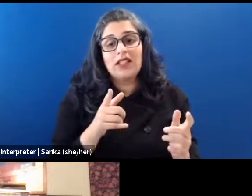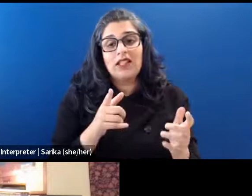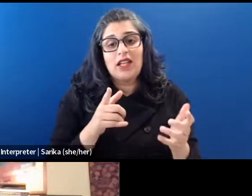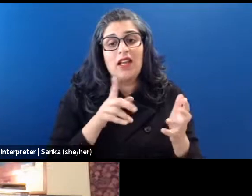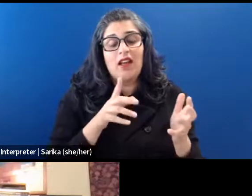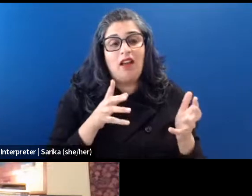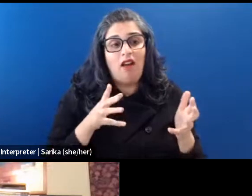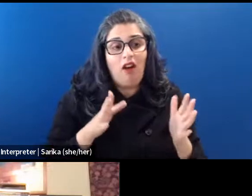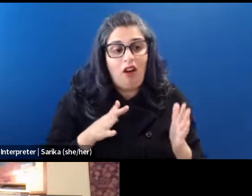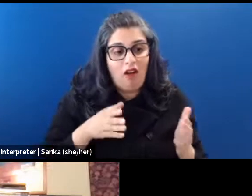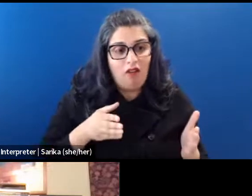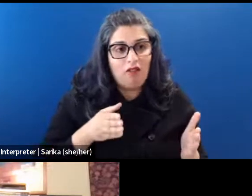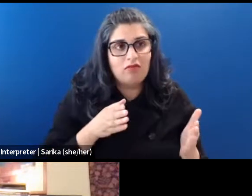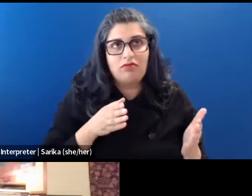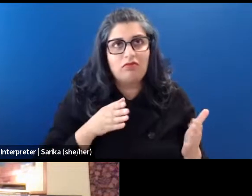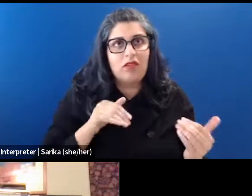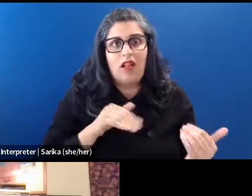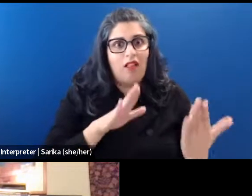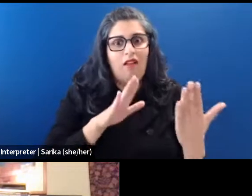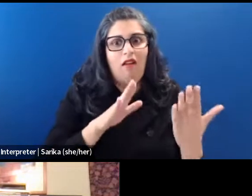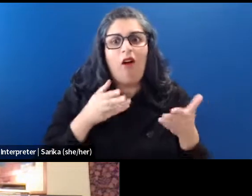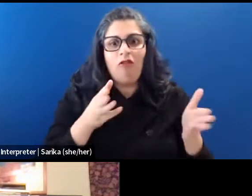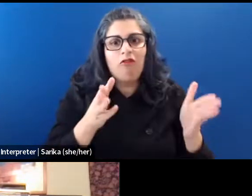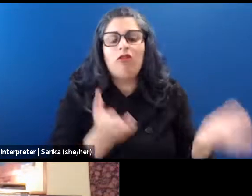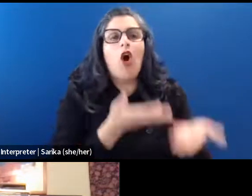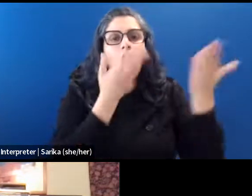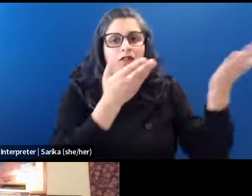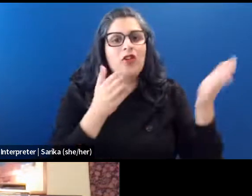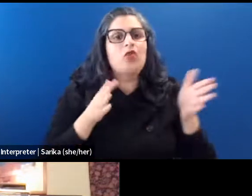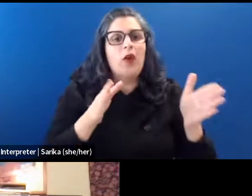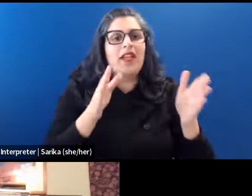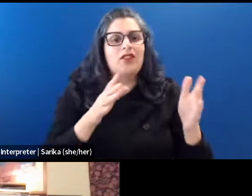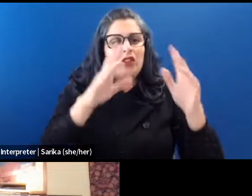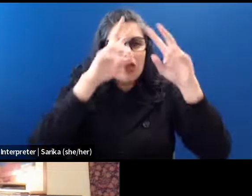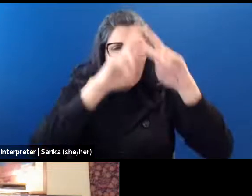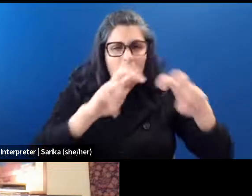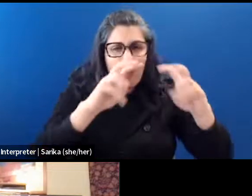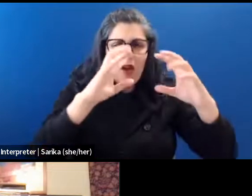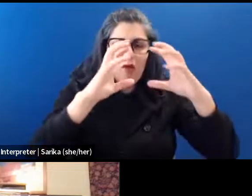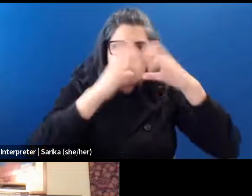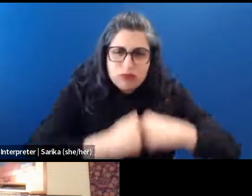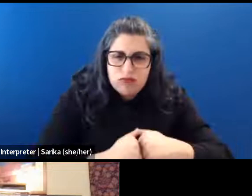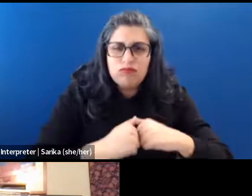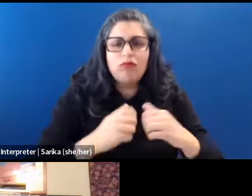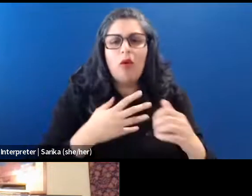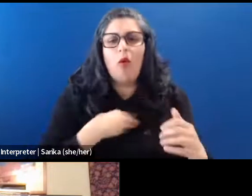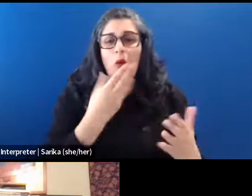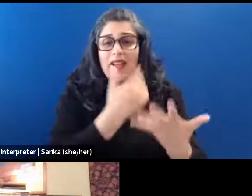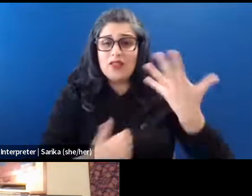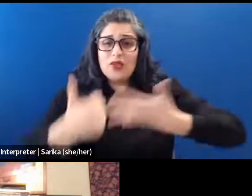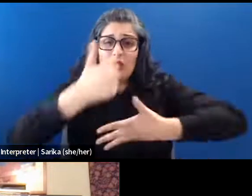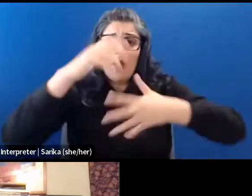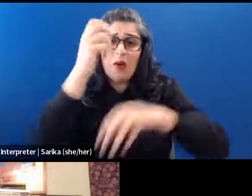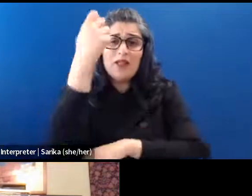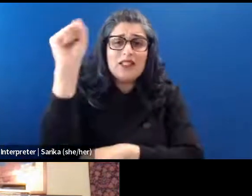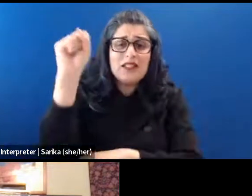white supremacy, to deconstruct our suffering, our conditions, and then to